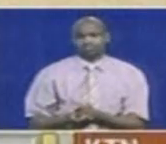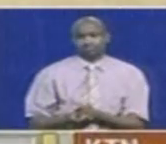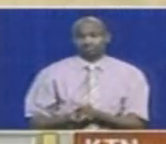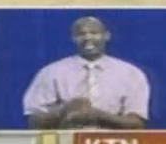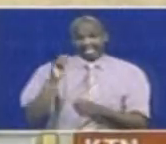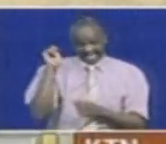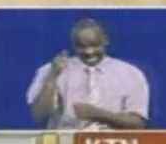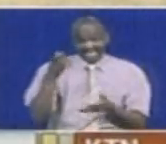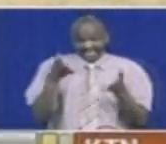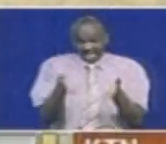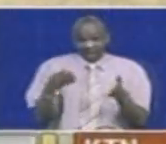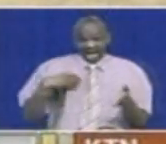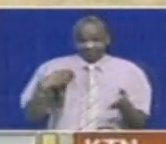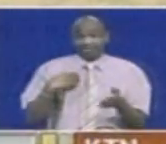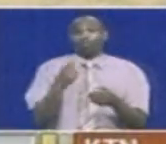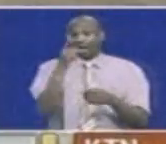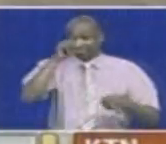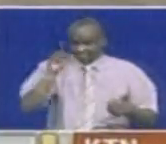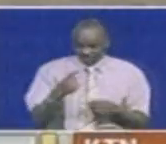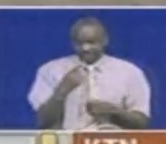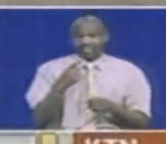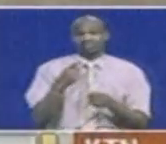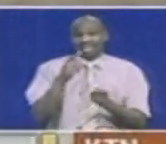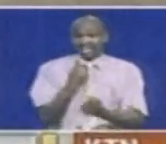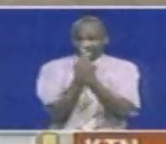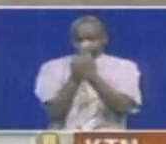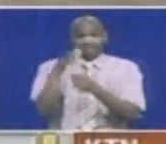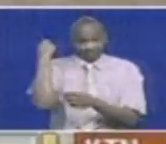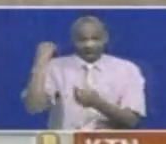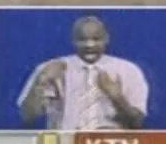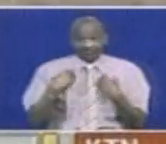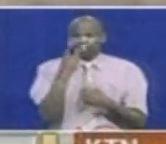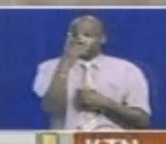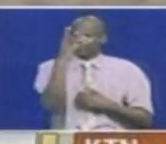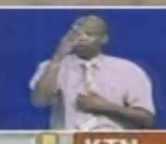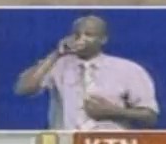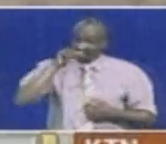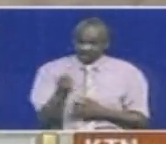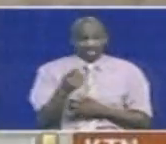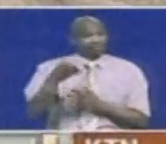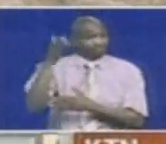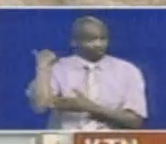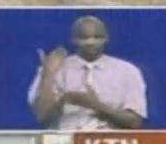Kenya has just over 1,000 rhinos from a respectable population of 24,000 decades ago.